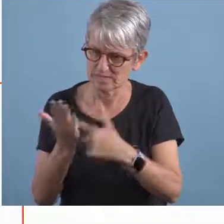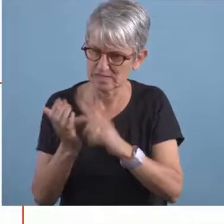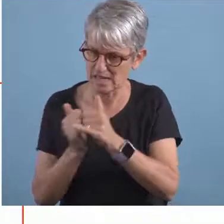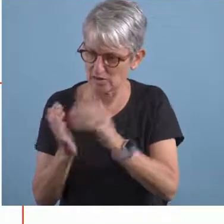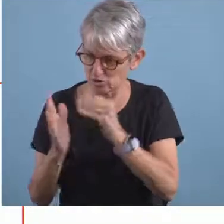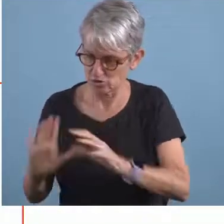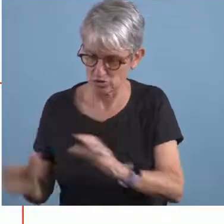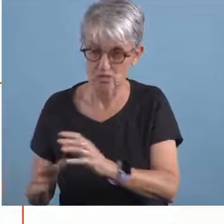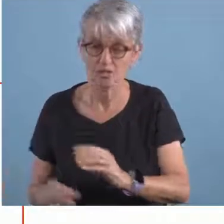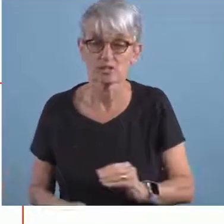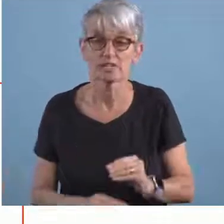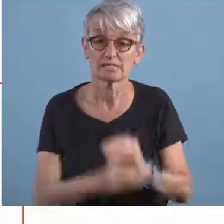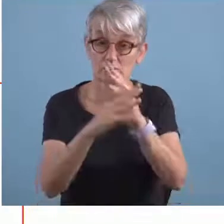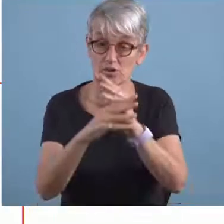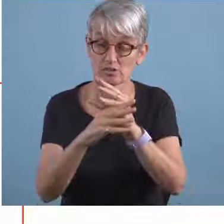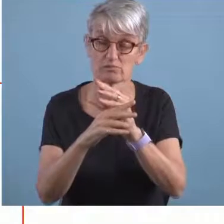the telepractice condition,